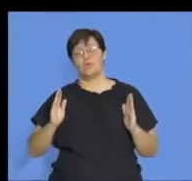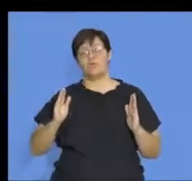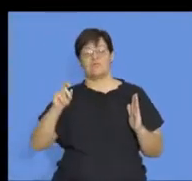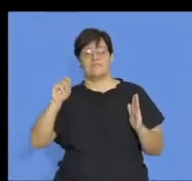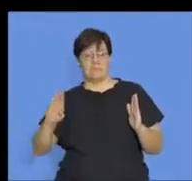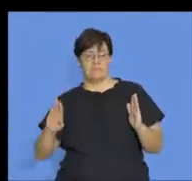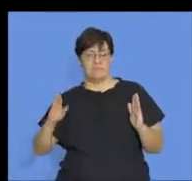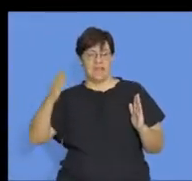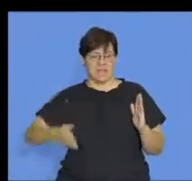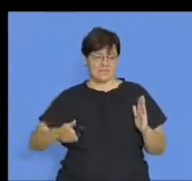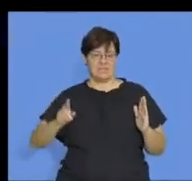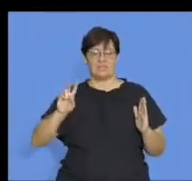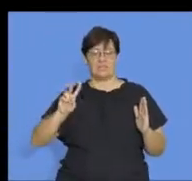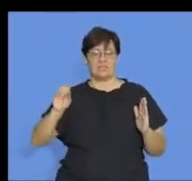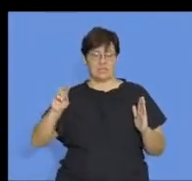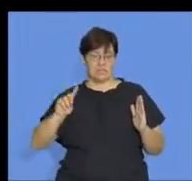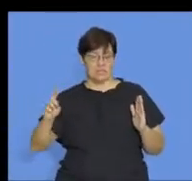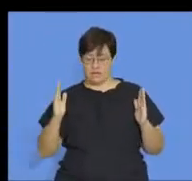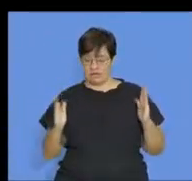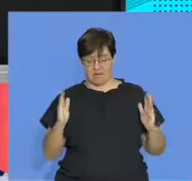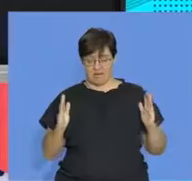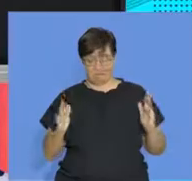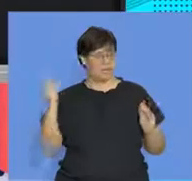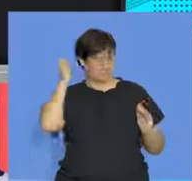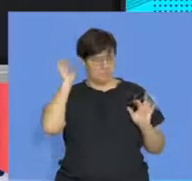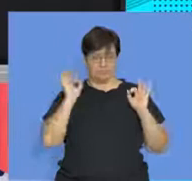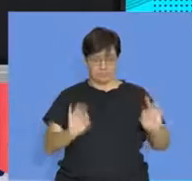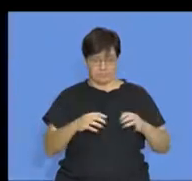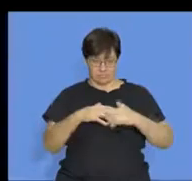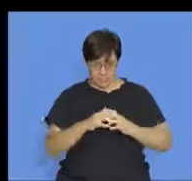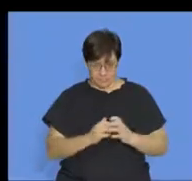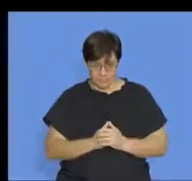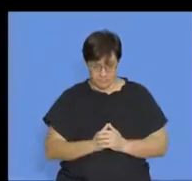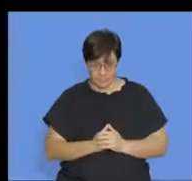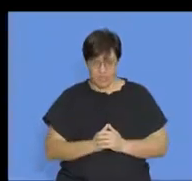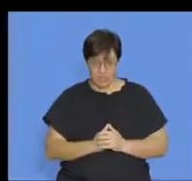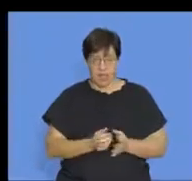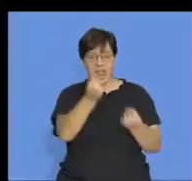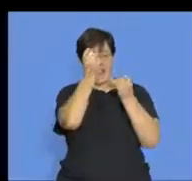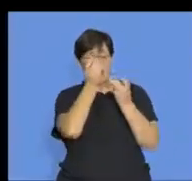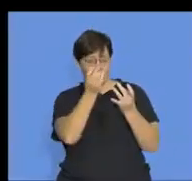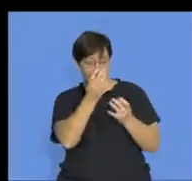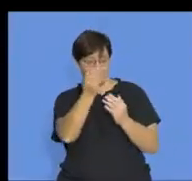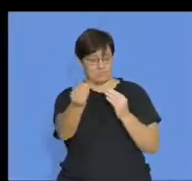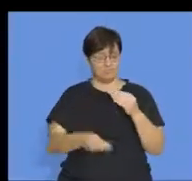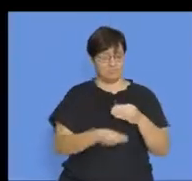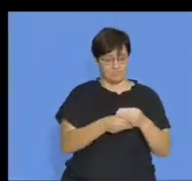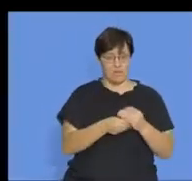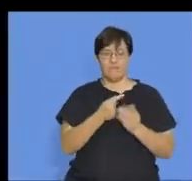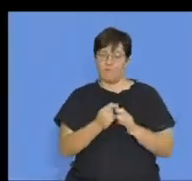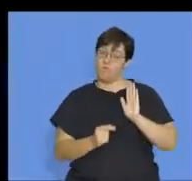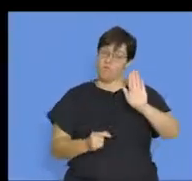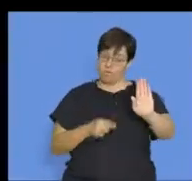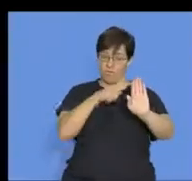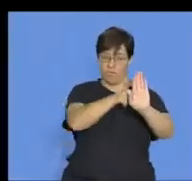March until the end of Feb. Cool, it's in my brain. Now let's go back to the information in terms of